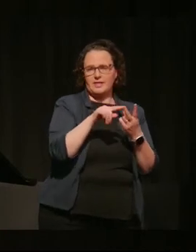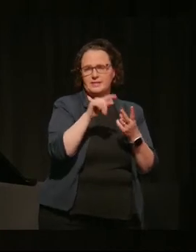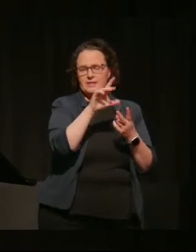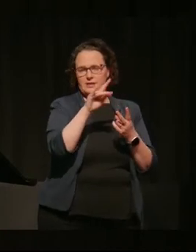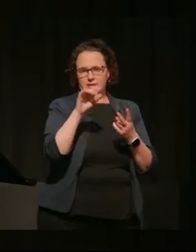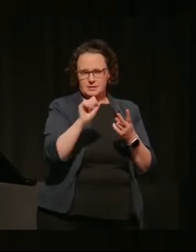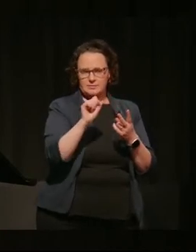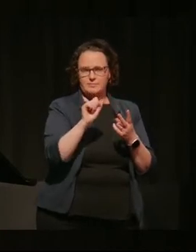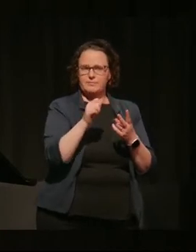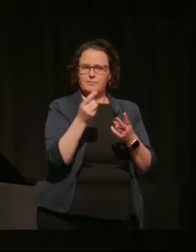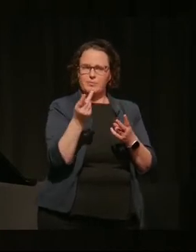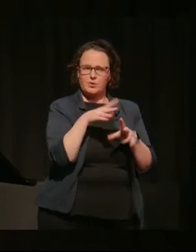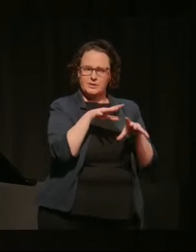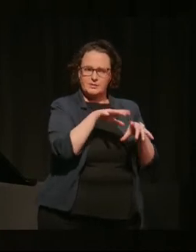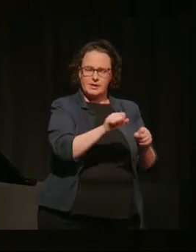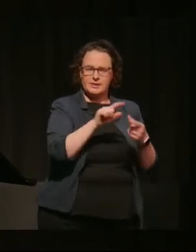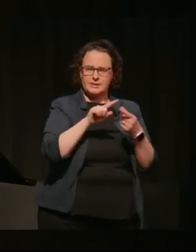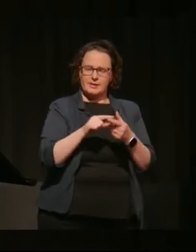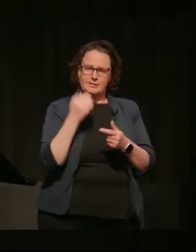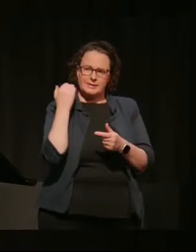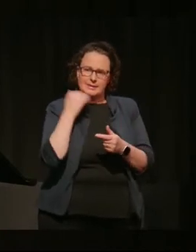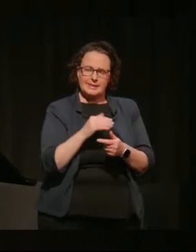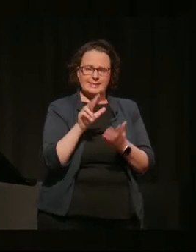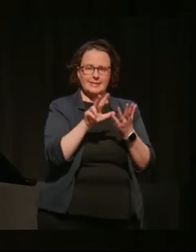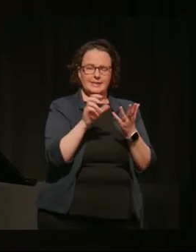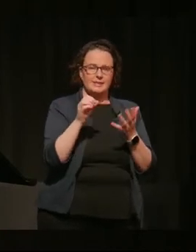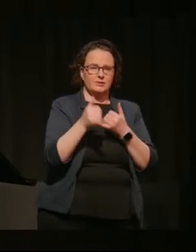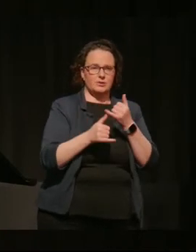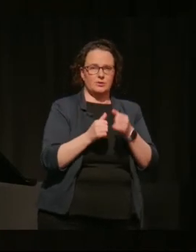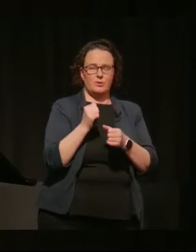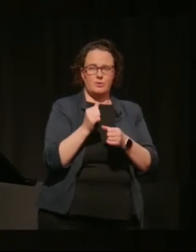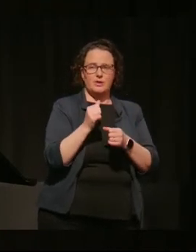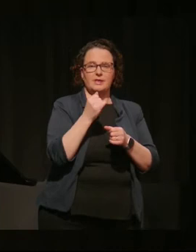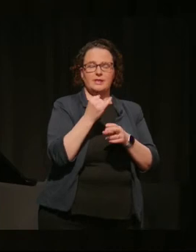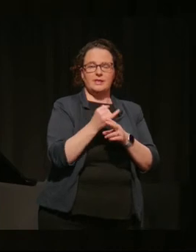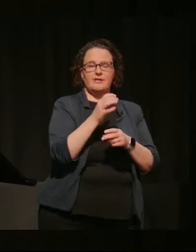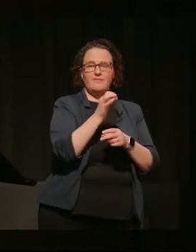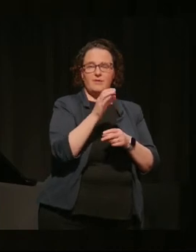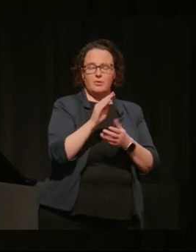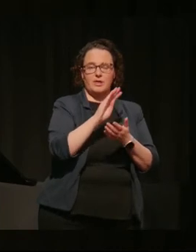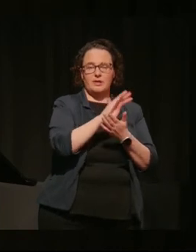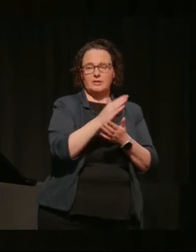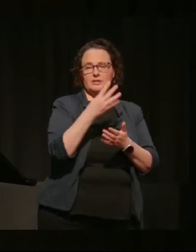caught and executed 80 years ago in February